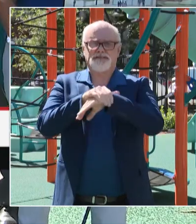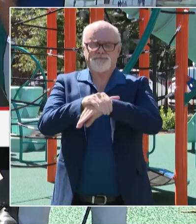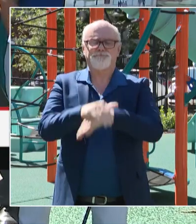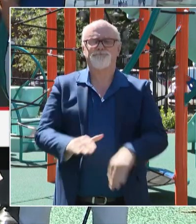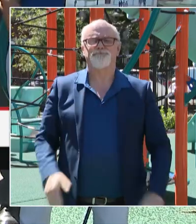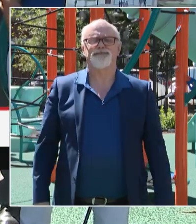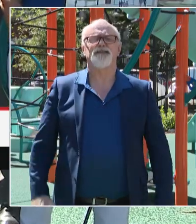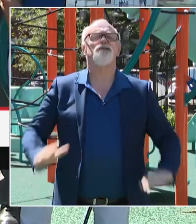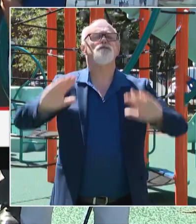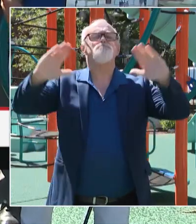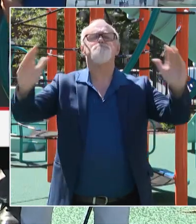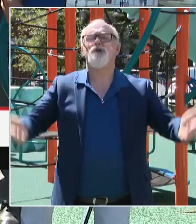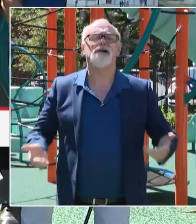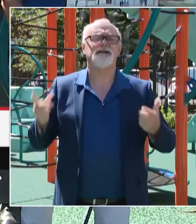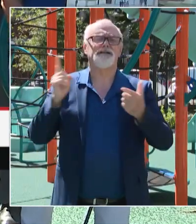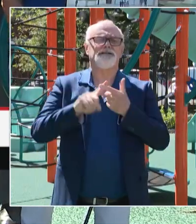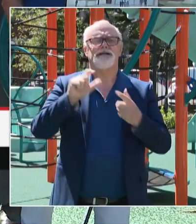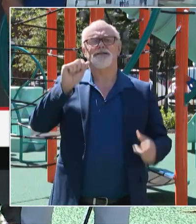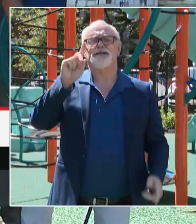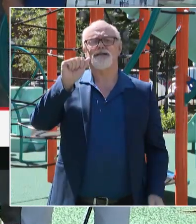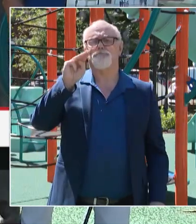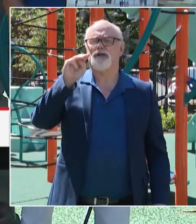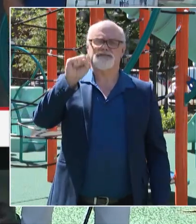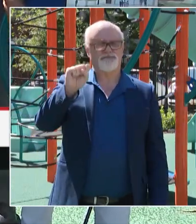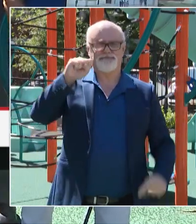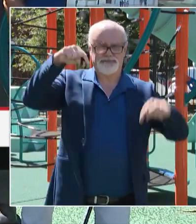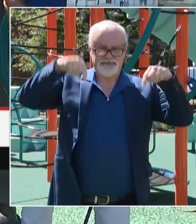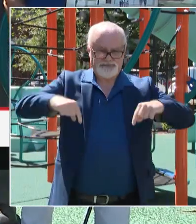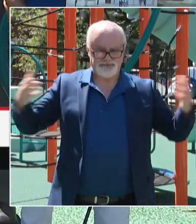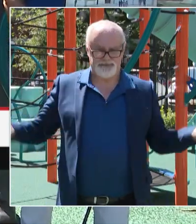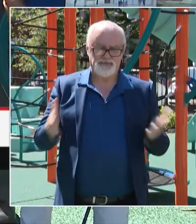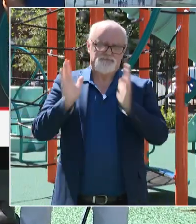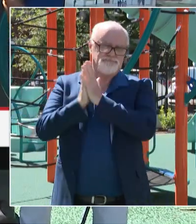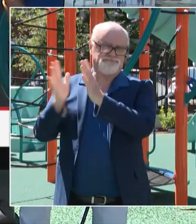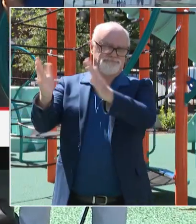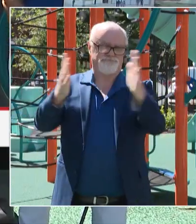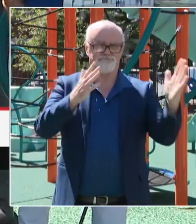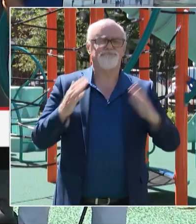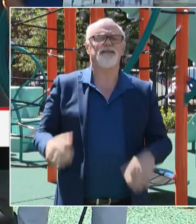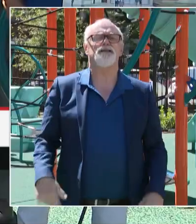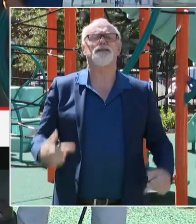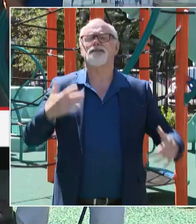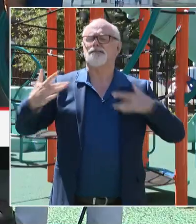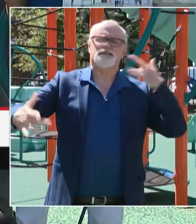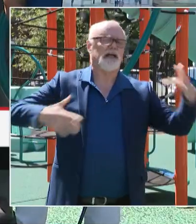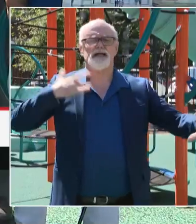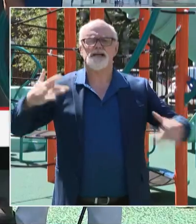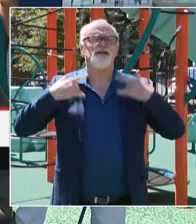It is my pleasure to say to everyone, happy